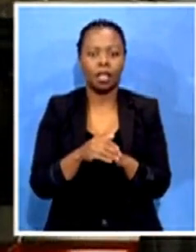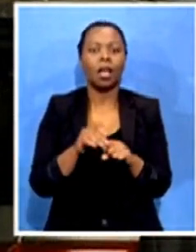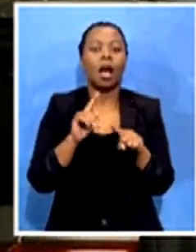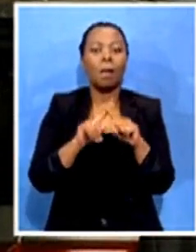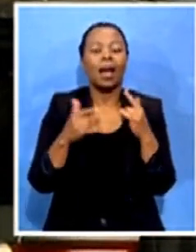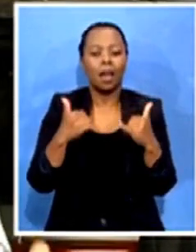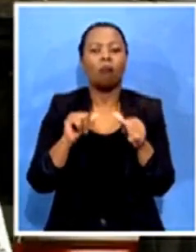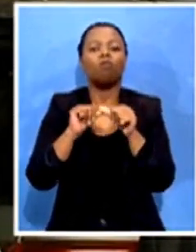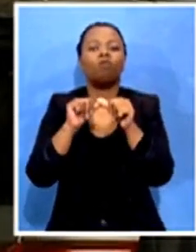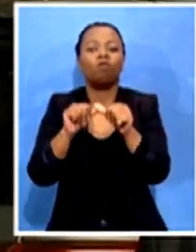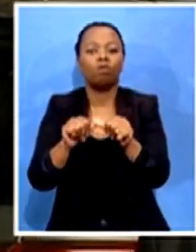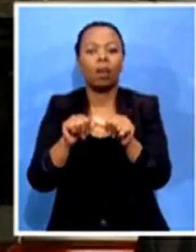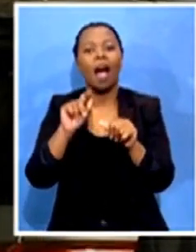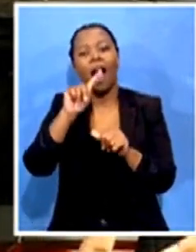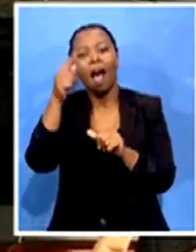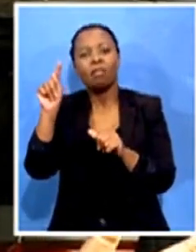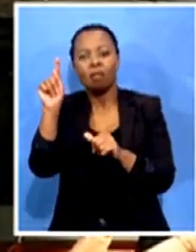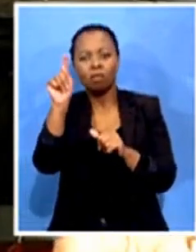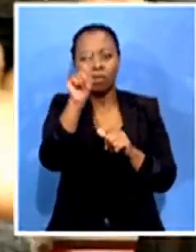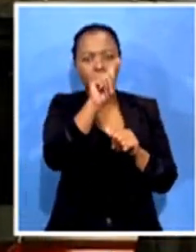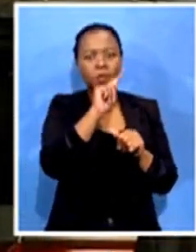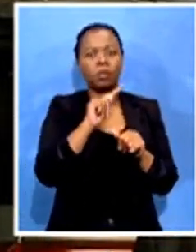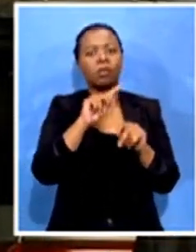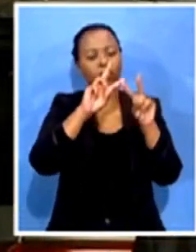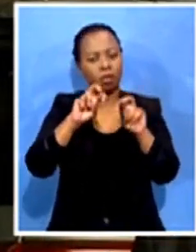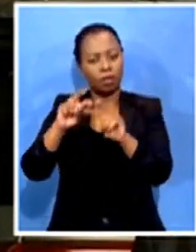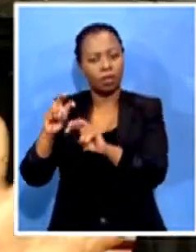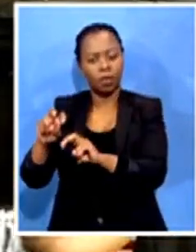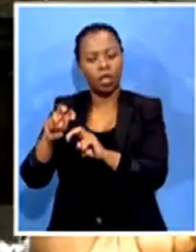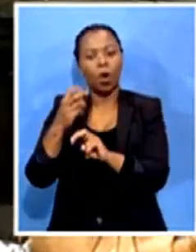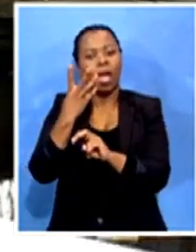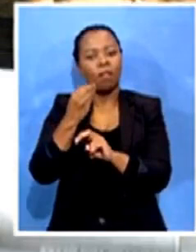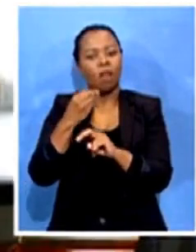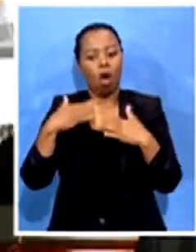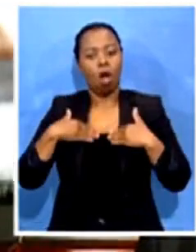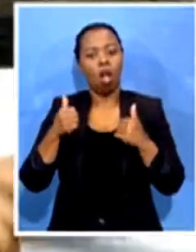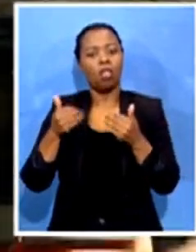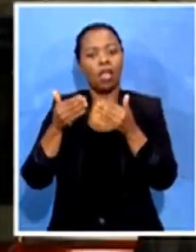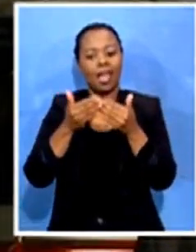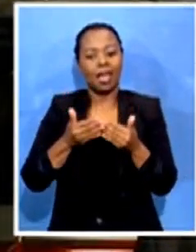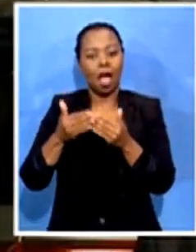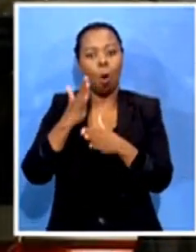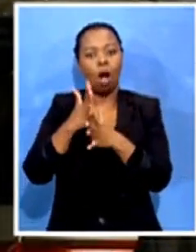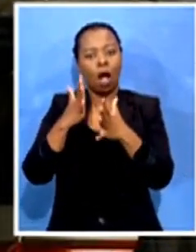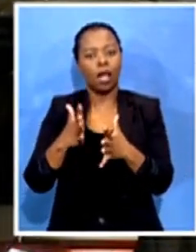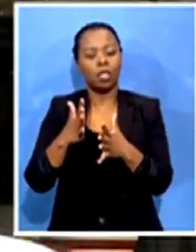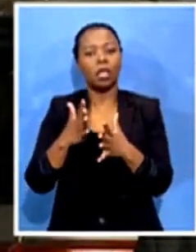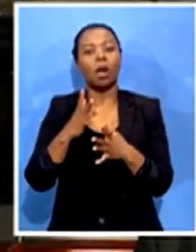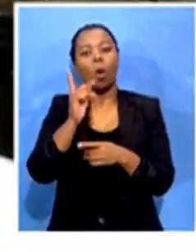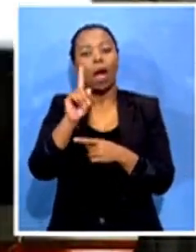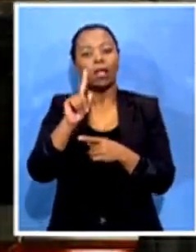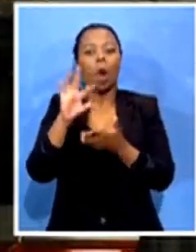we had also healthcare workers who were put on contract in preparation for the first wave,